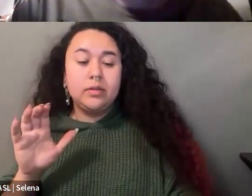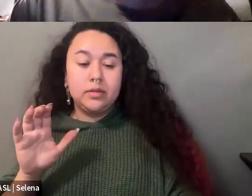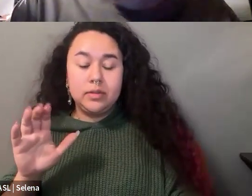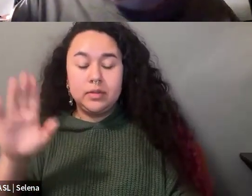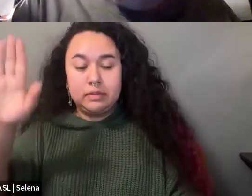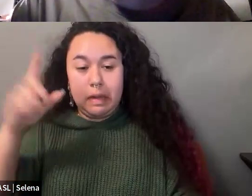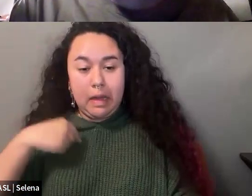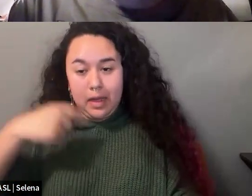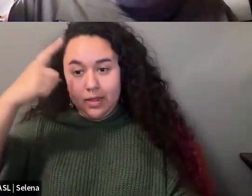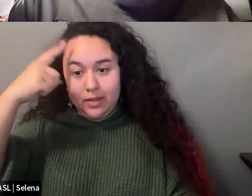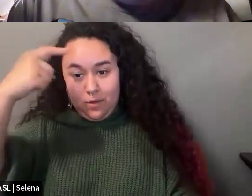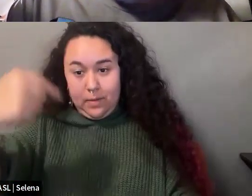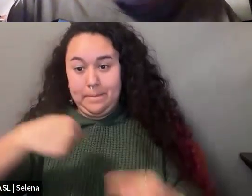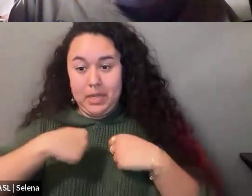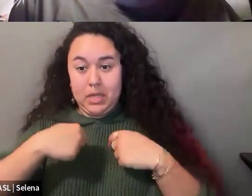I think that for me,